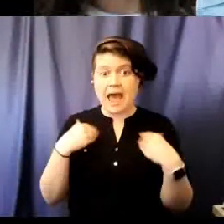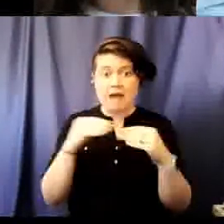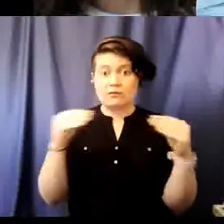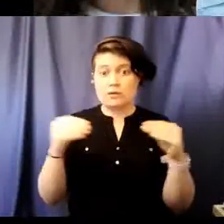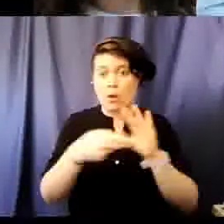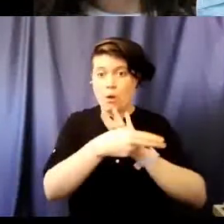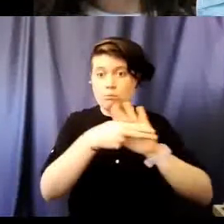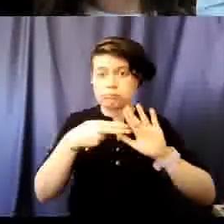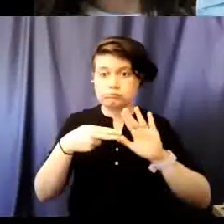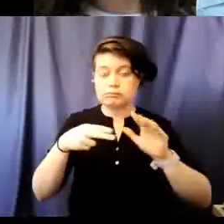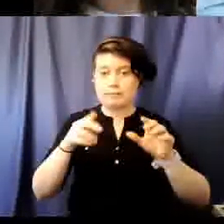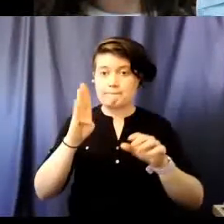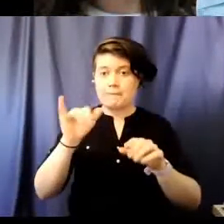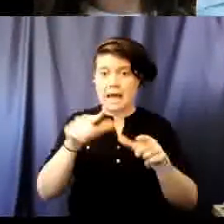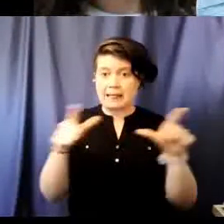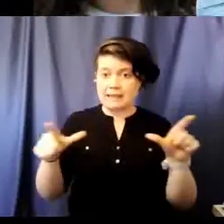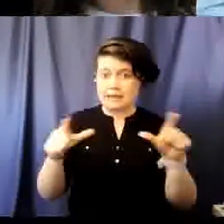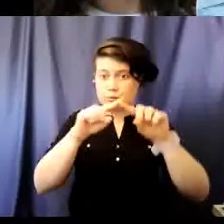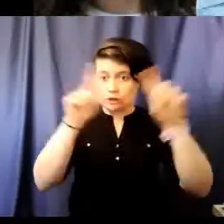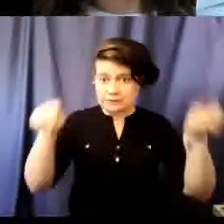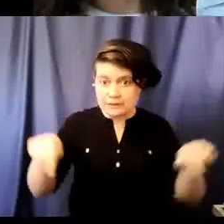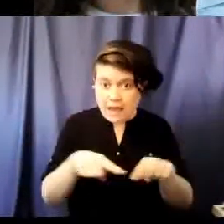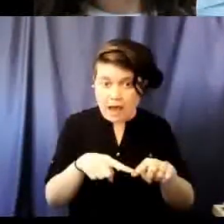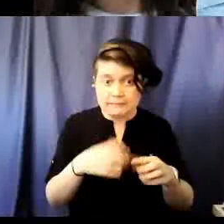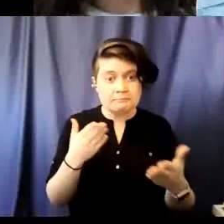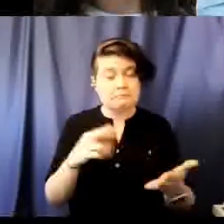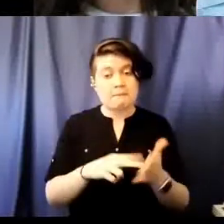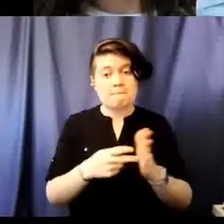be inaccessible as well.